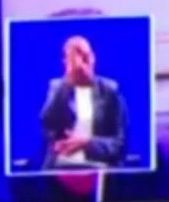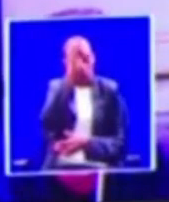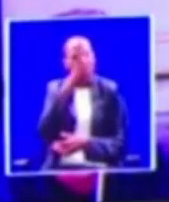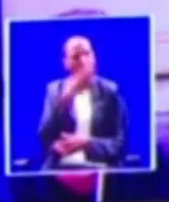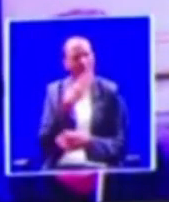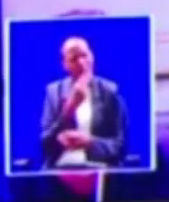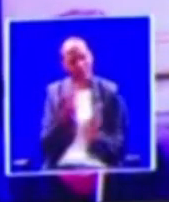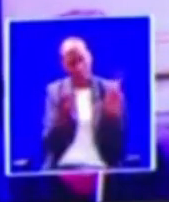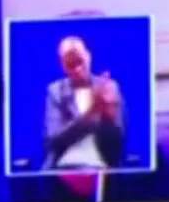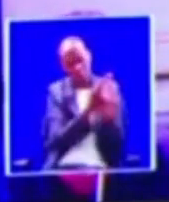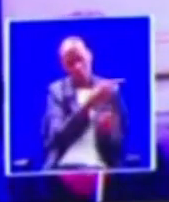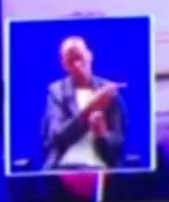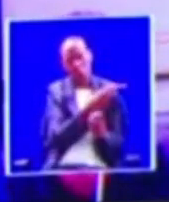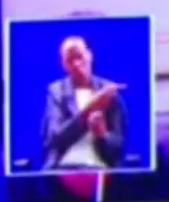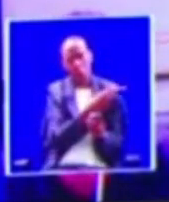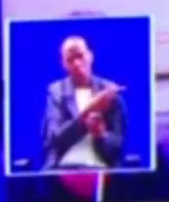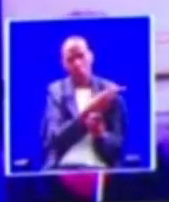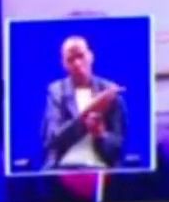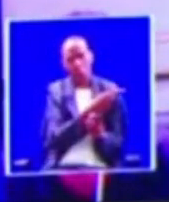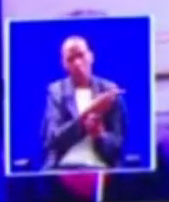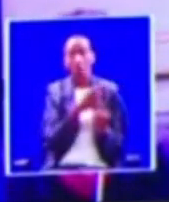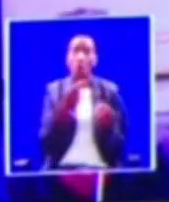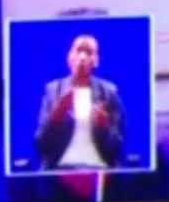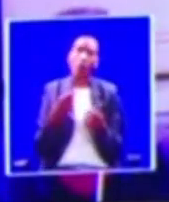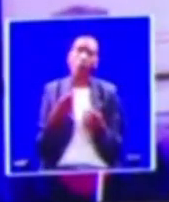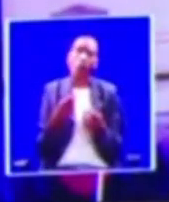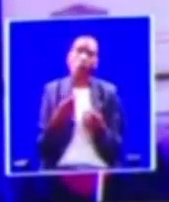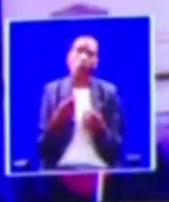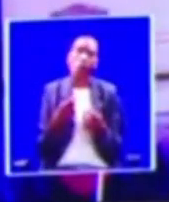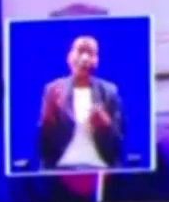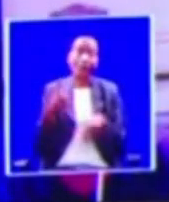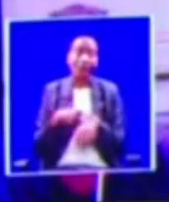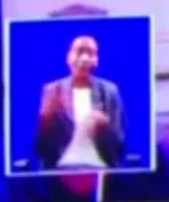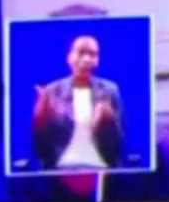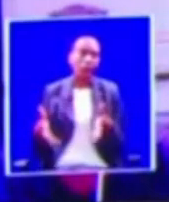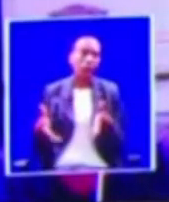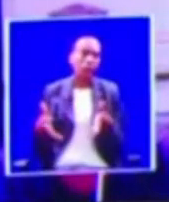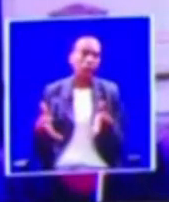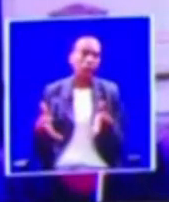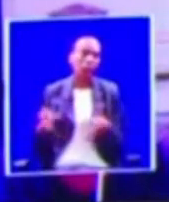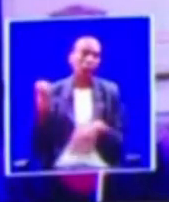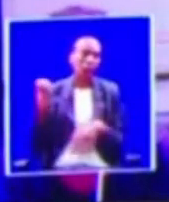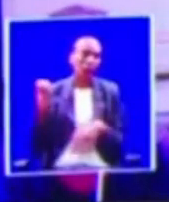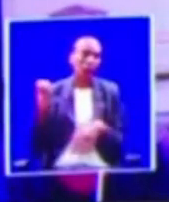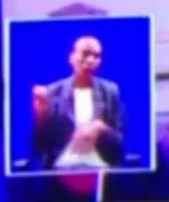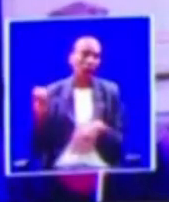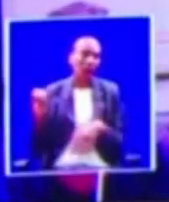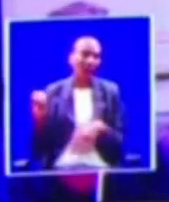yes, we need 10,000 new members. But as we speak now, there is a deficit